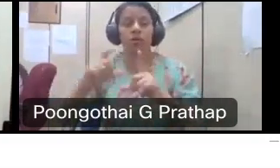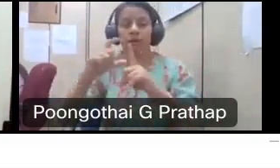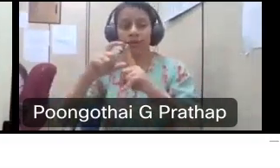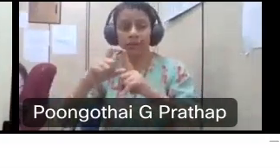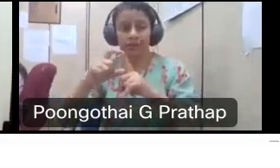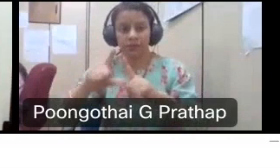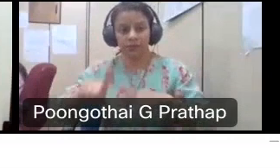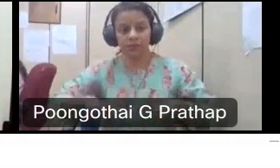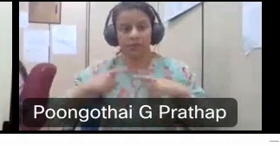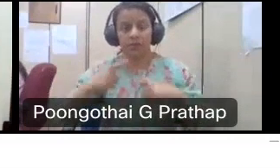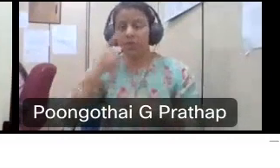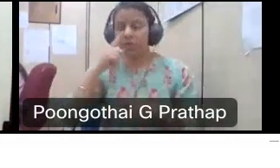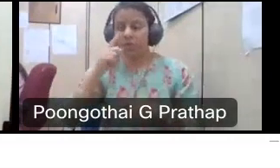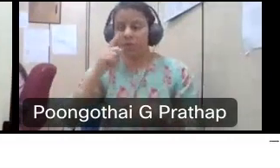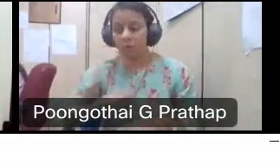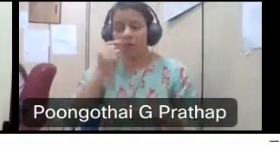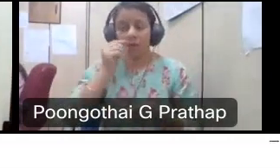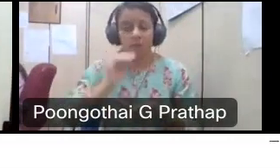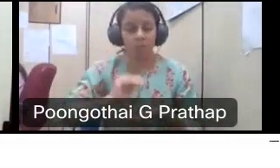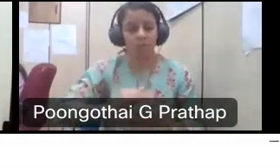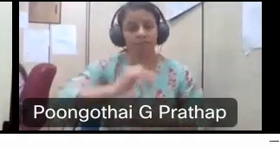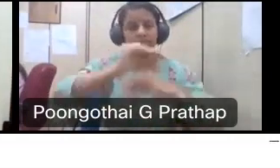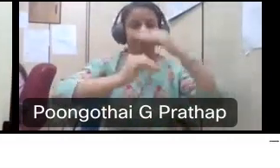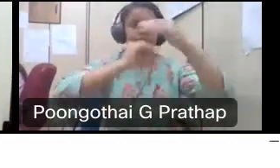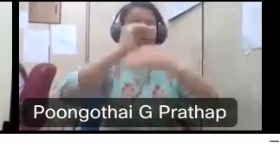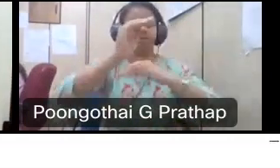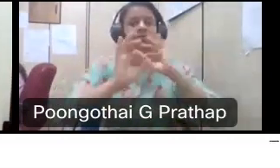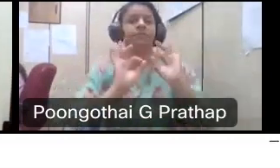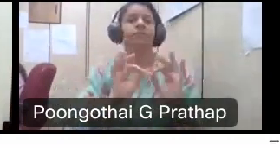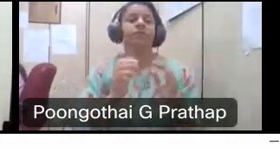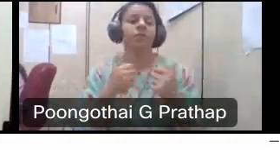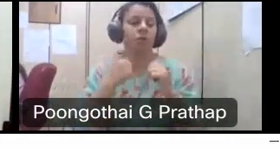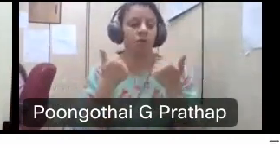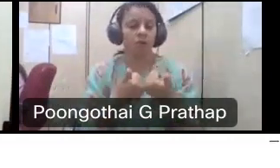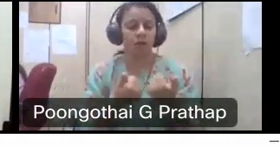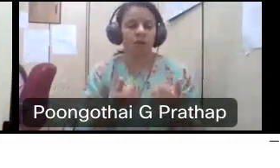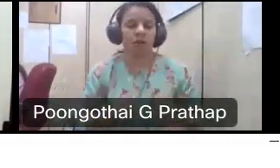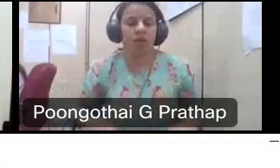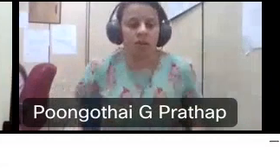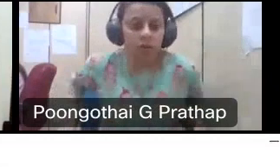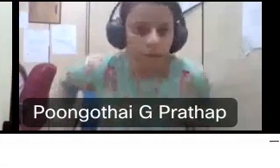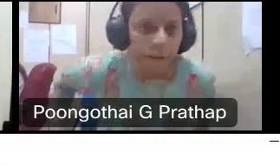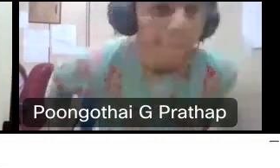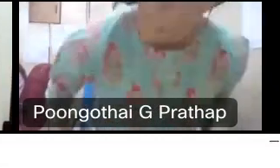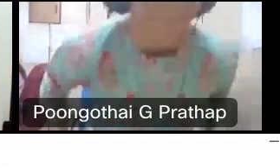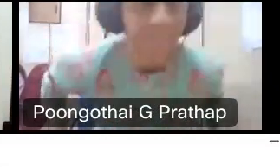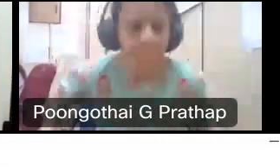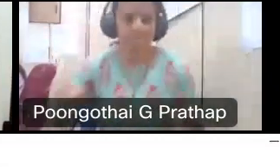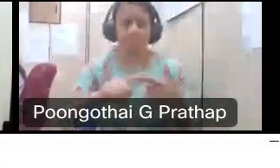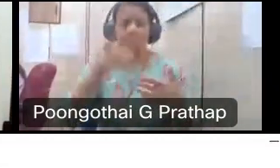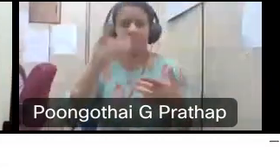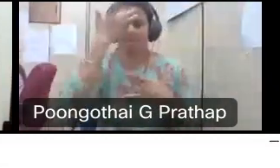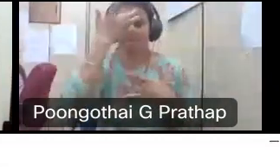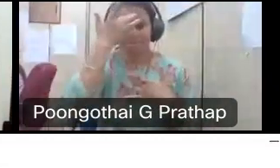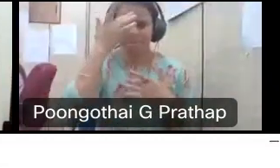and baby is growing so well. Diagnosis of the Down syndrome, we